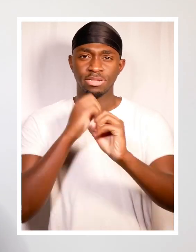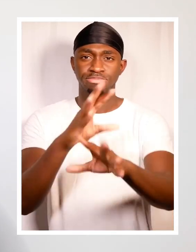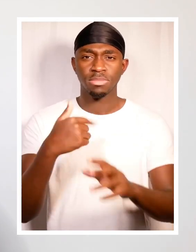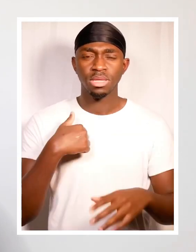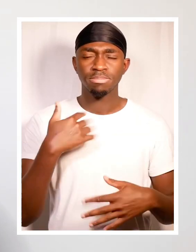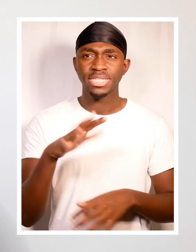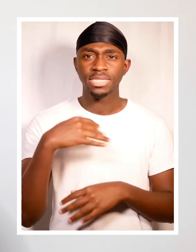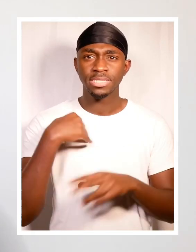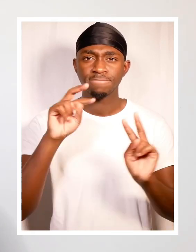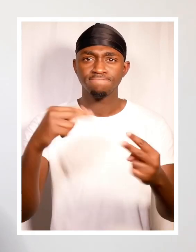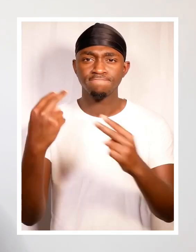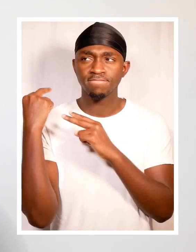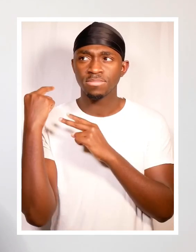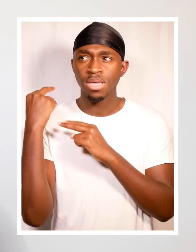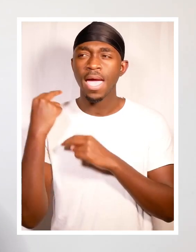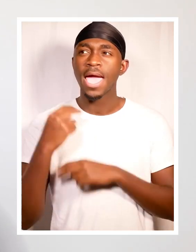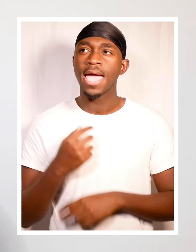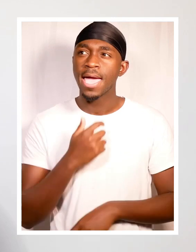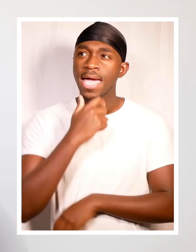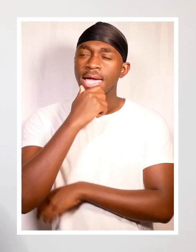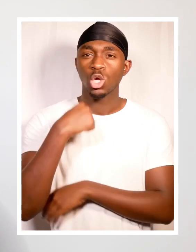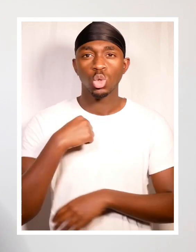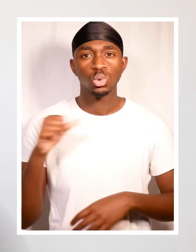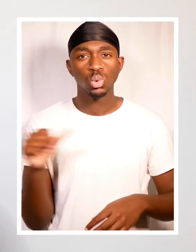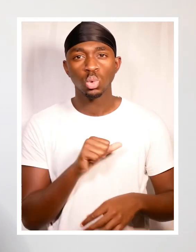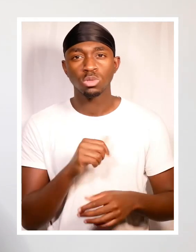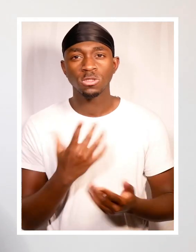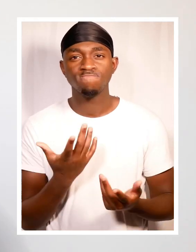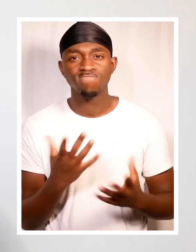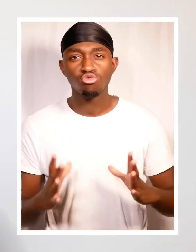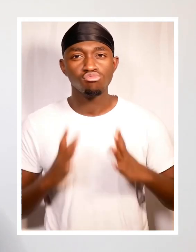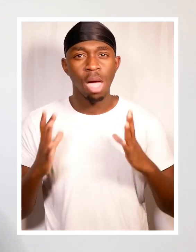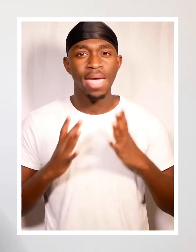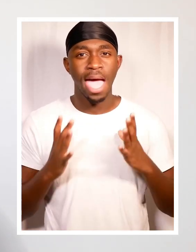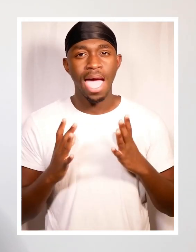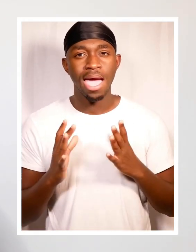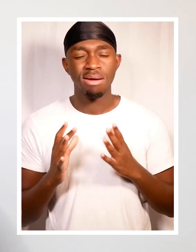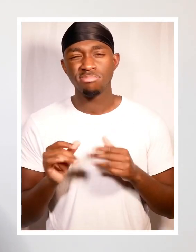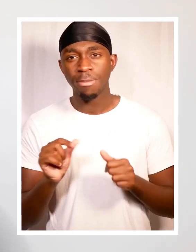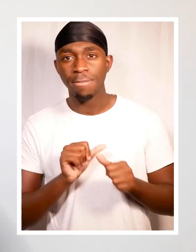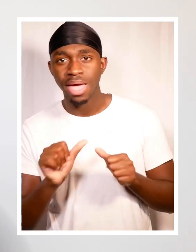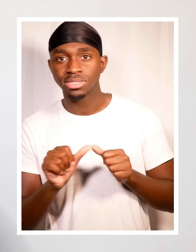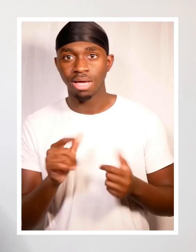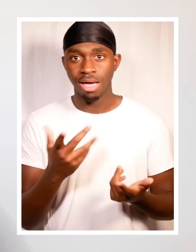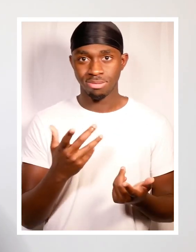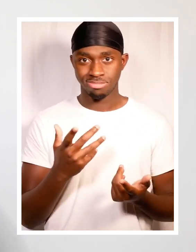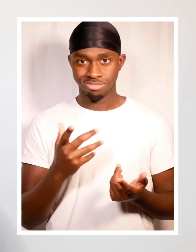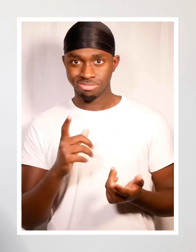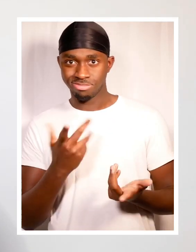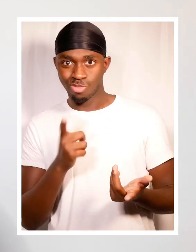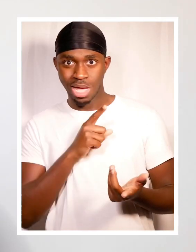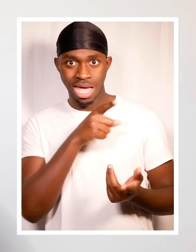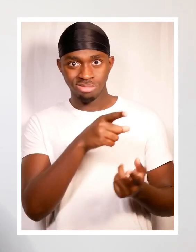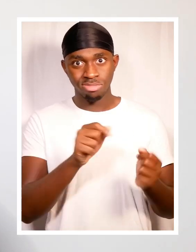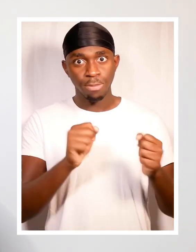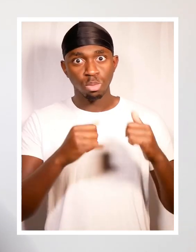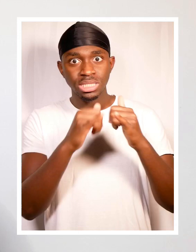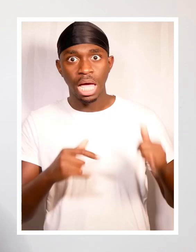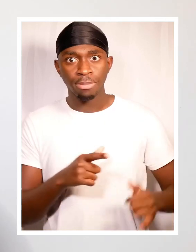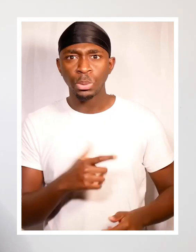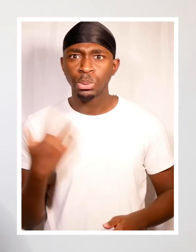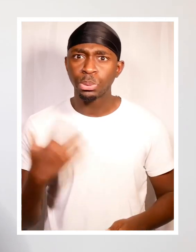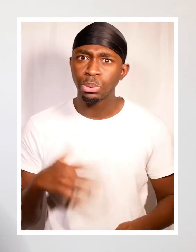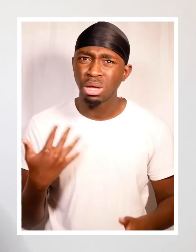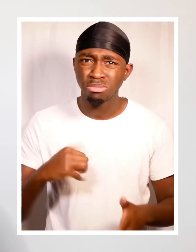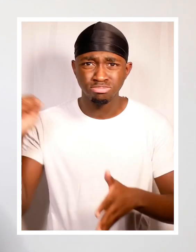is very very intense um i really liked my cohort uh i i'm still in touch with a lot of the